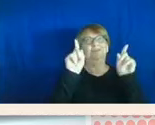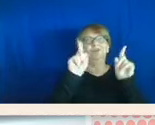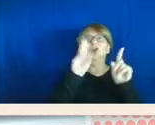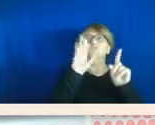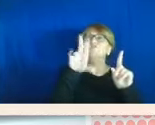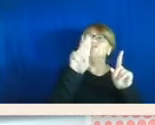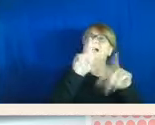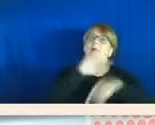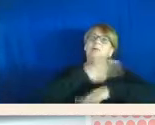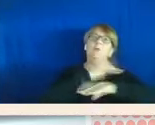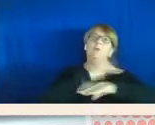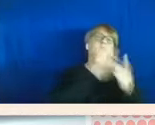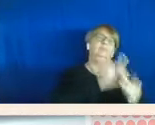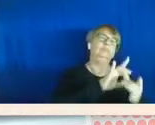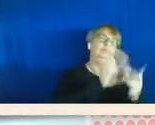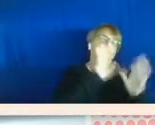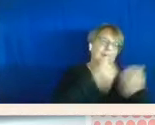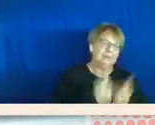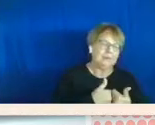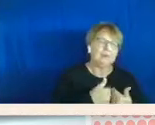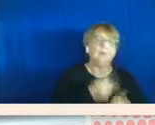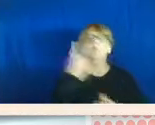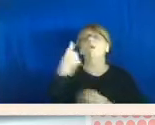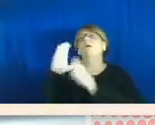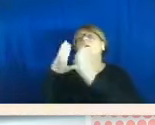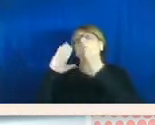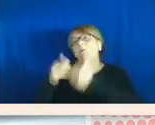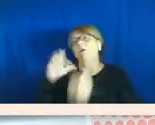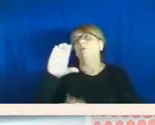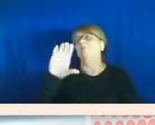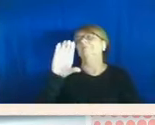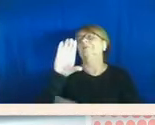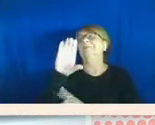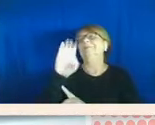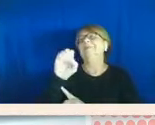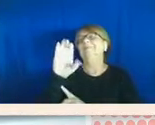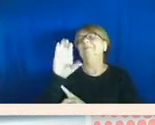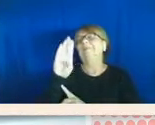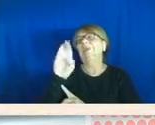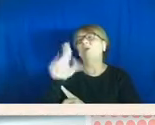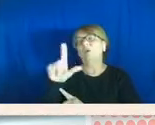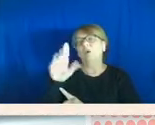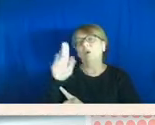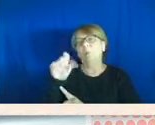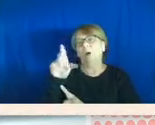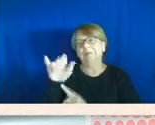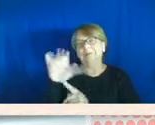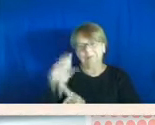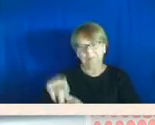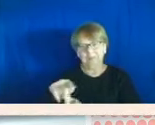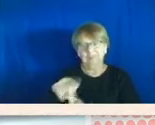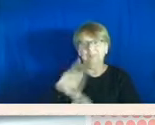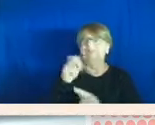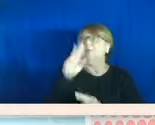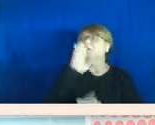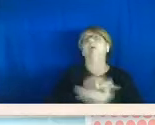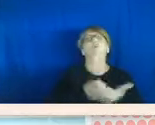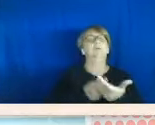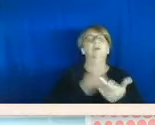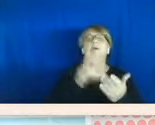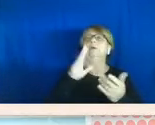autism, one on cerebral palsy. And then we're going to be exhausted, so Joe will be taking Sunday off.